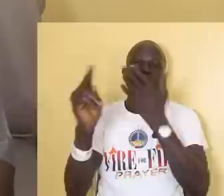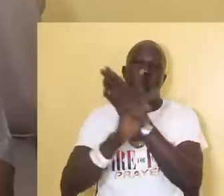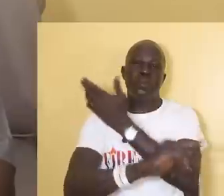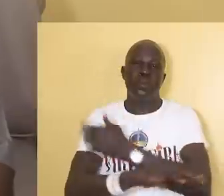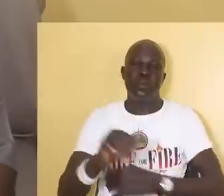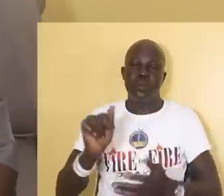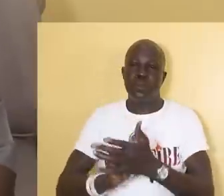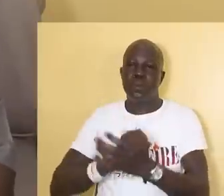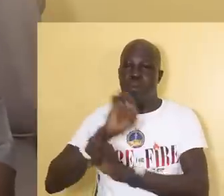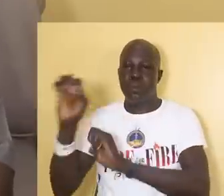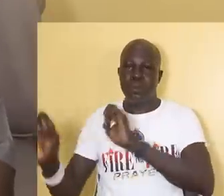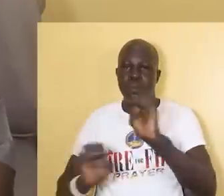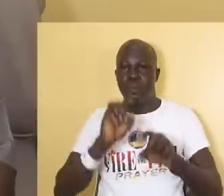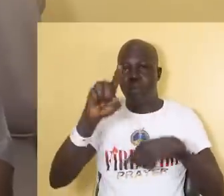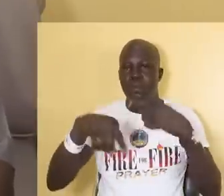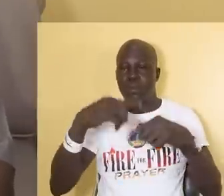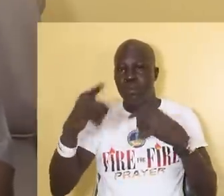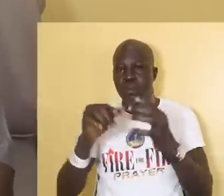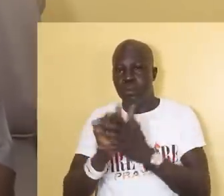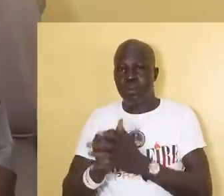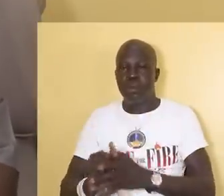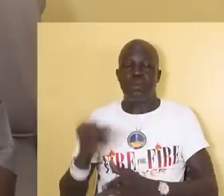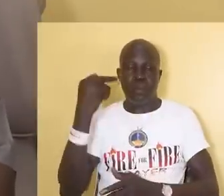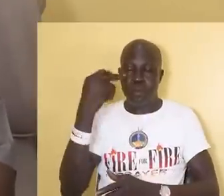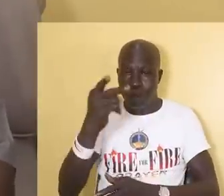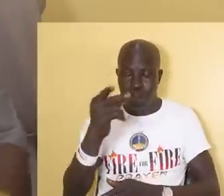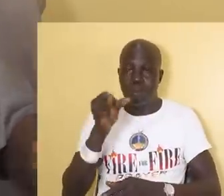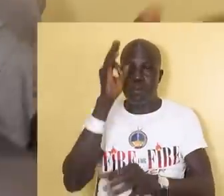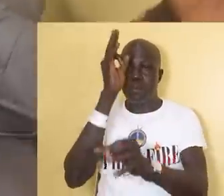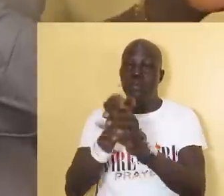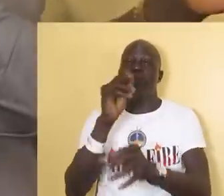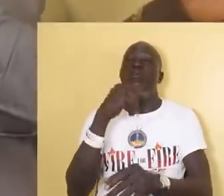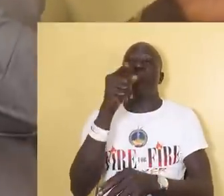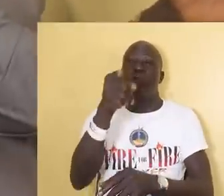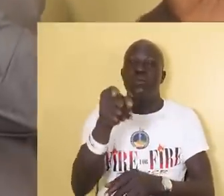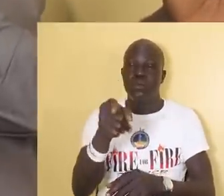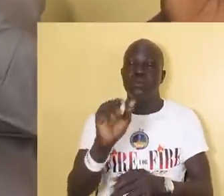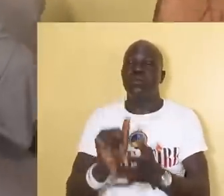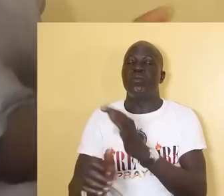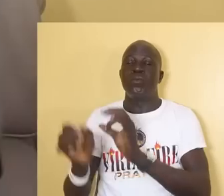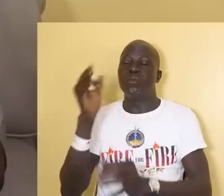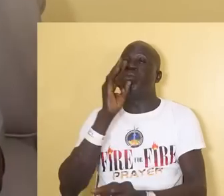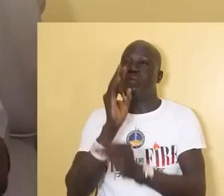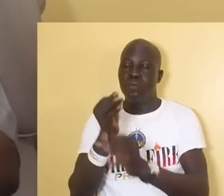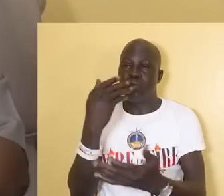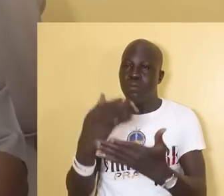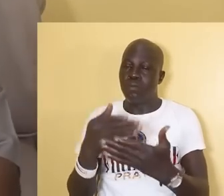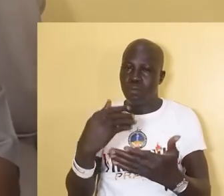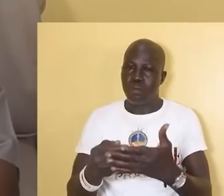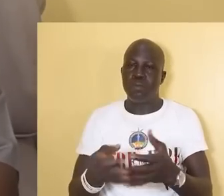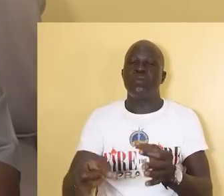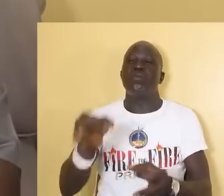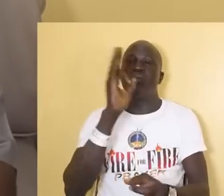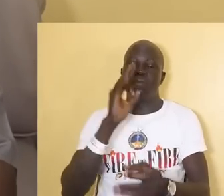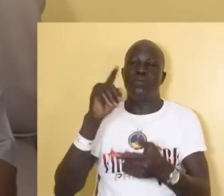Wherever you go to, they will favor you. They will favor money.